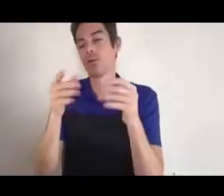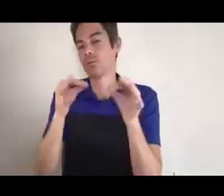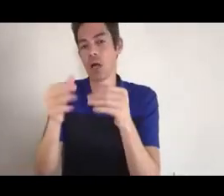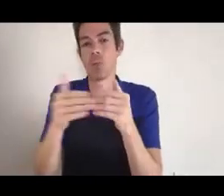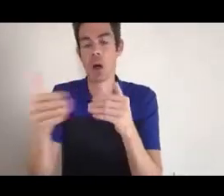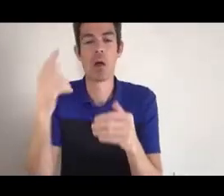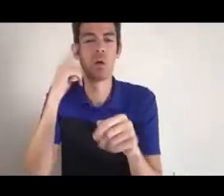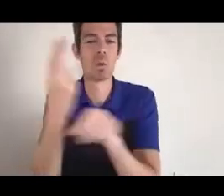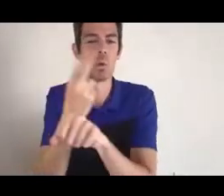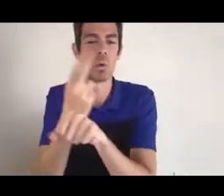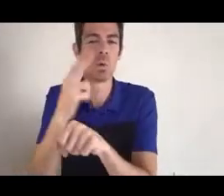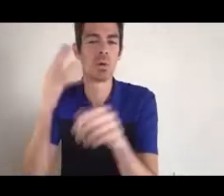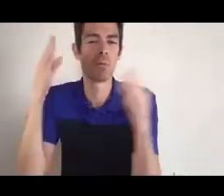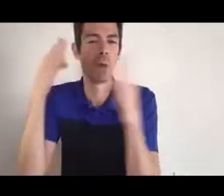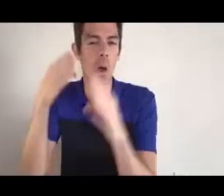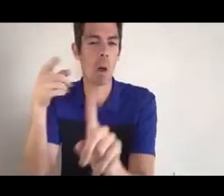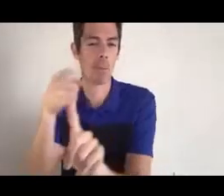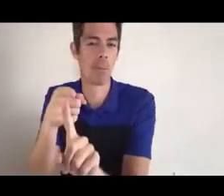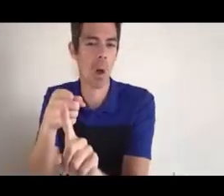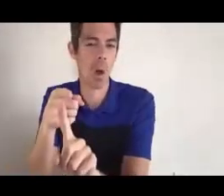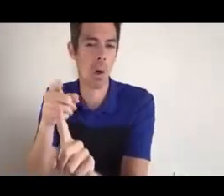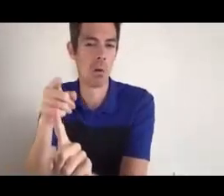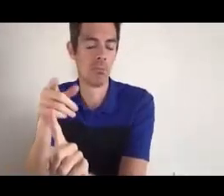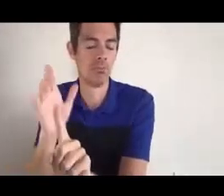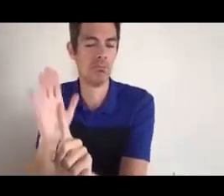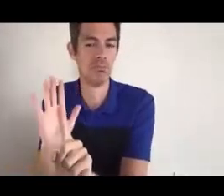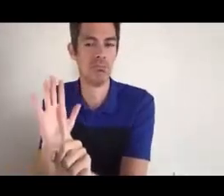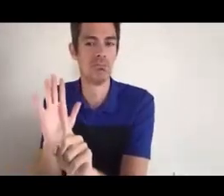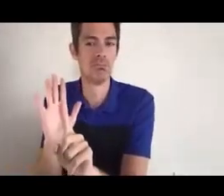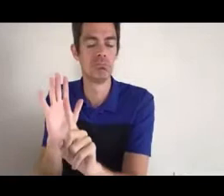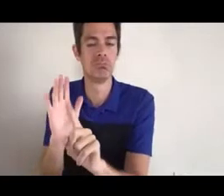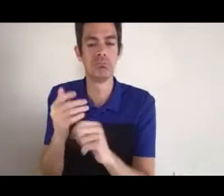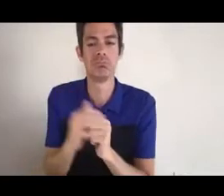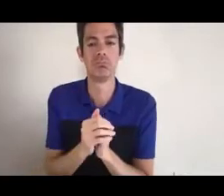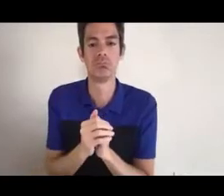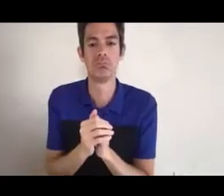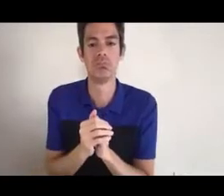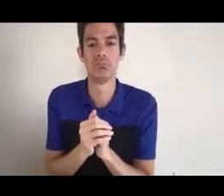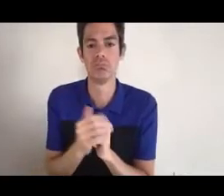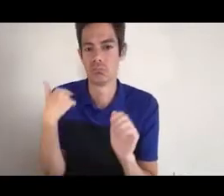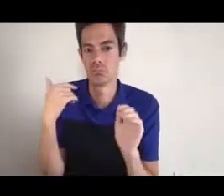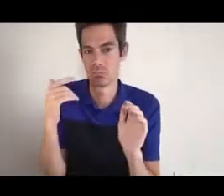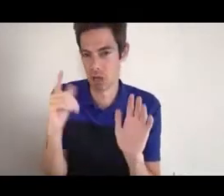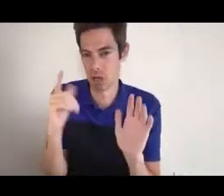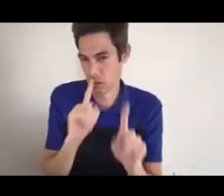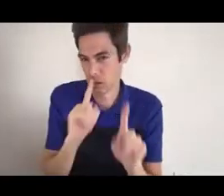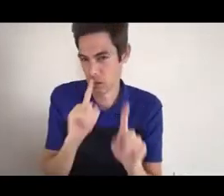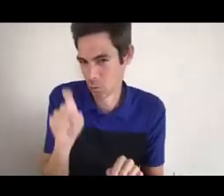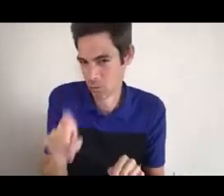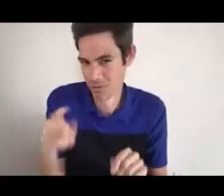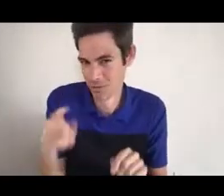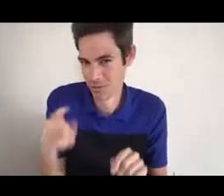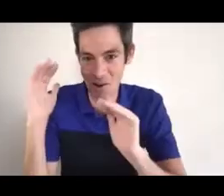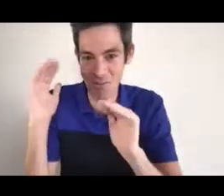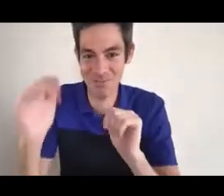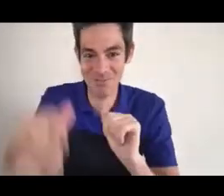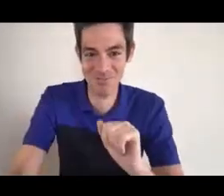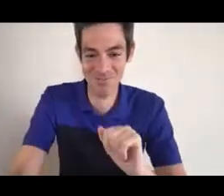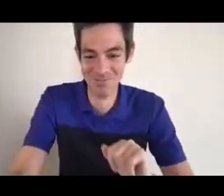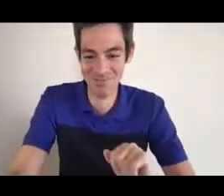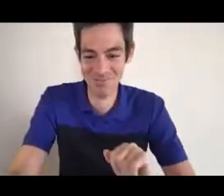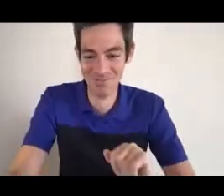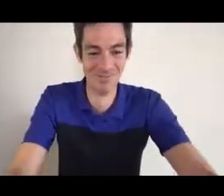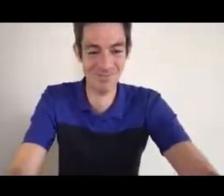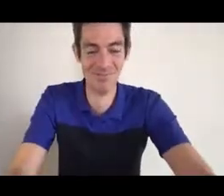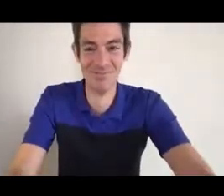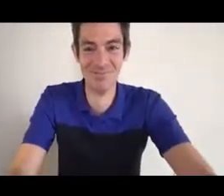there's a concept that has to be emphasize first and then explain that afterwards. I think that's the point that we're focusing on. Does that answer